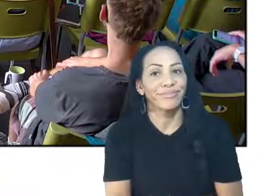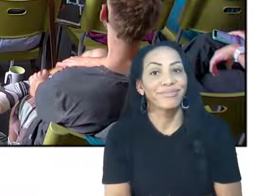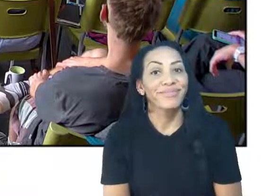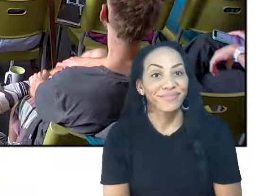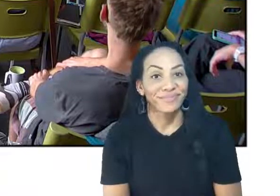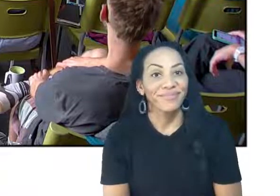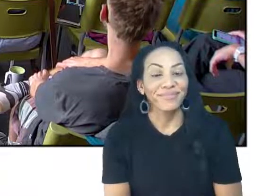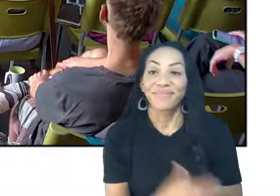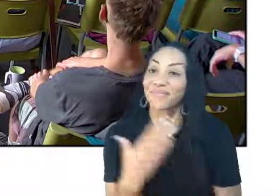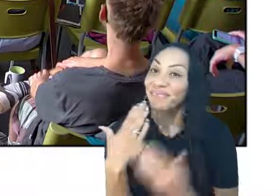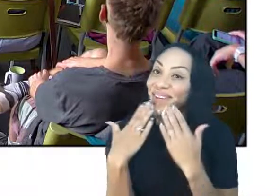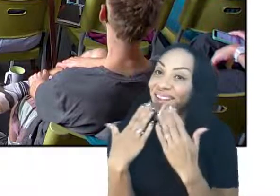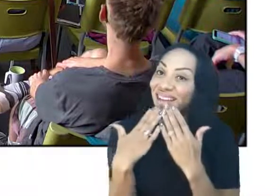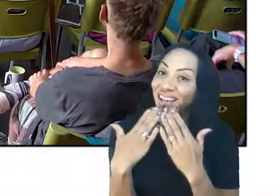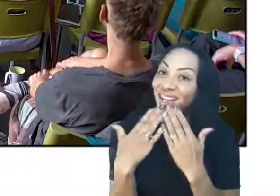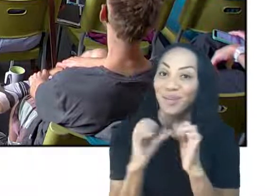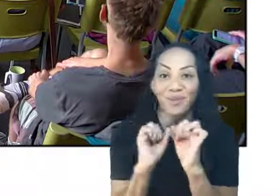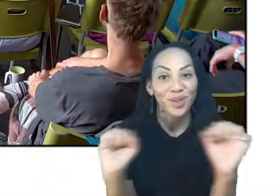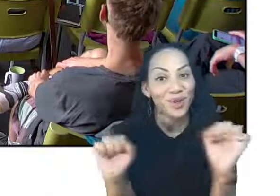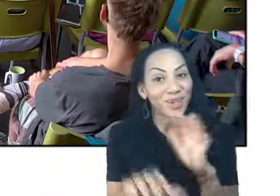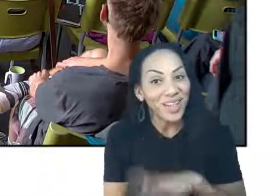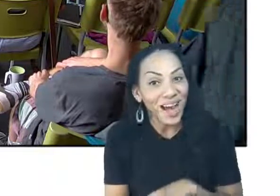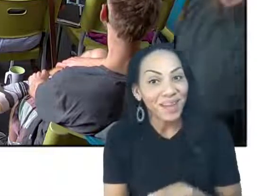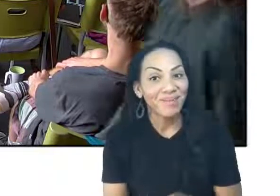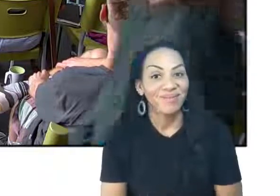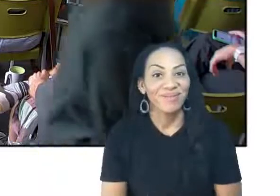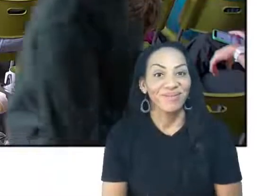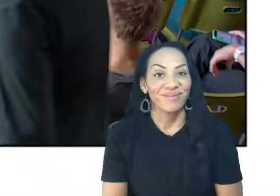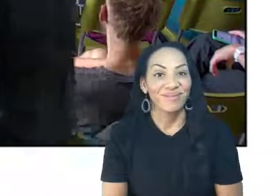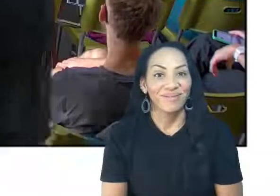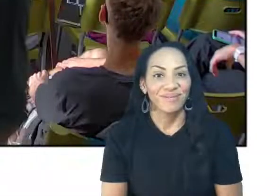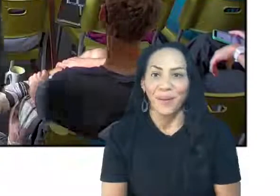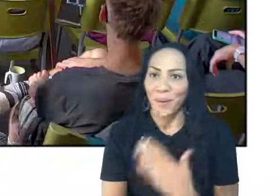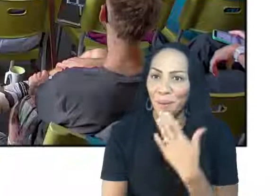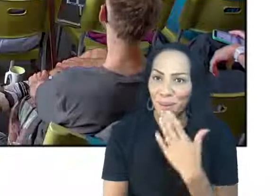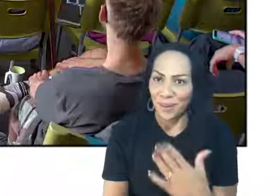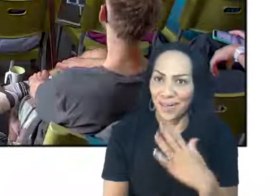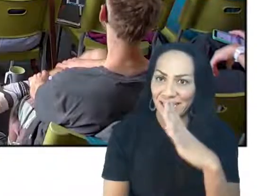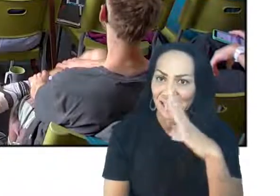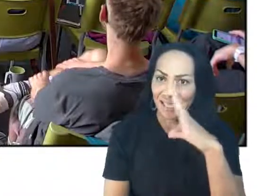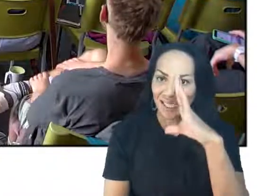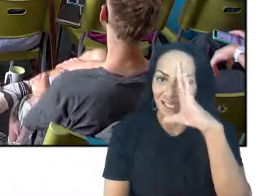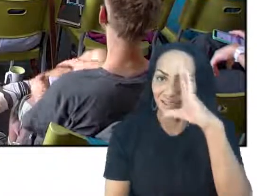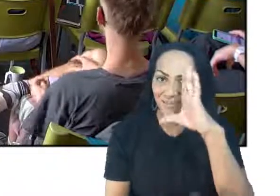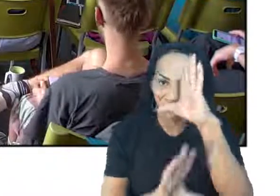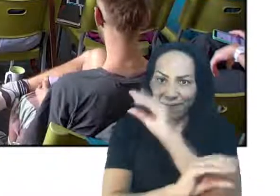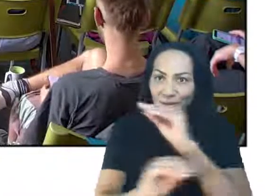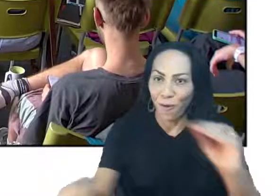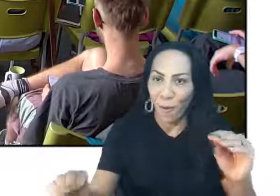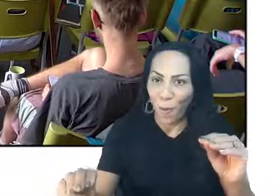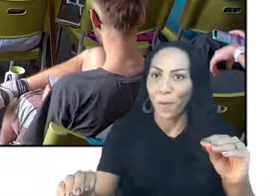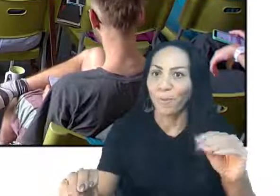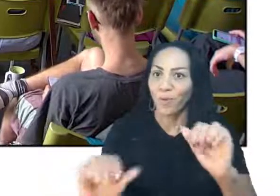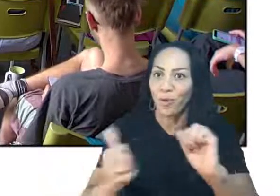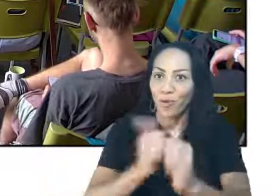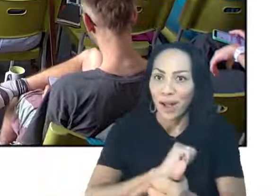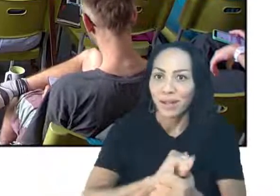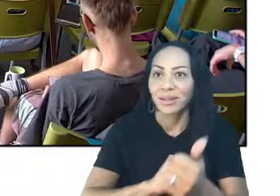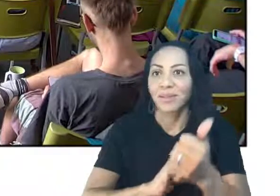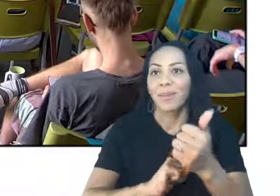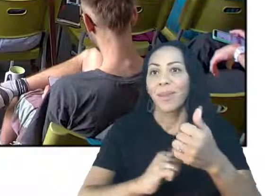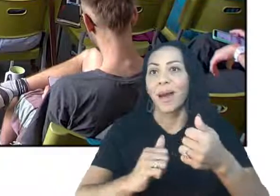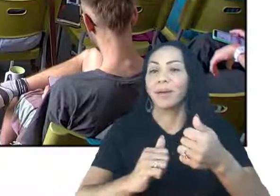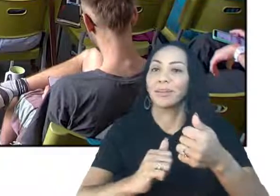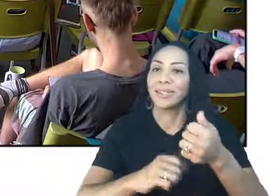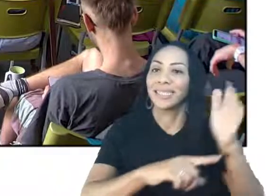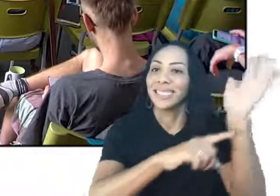Thank you all so much for your time. Please do tell your mates about horizontal cinema. Like, it's been going for a while, and